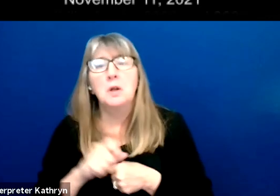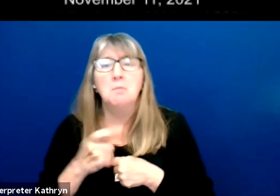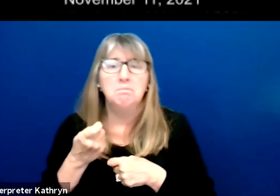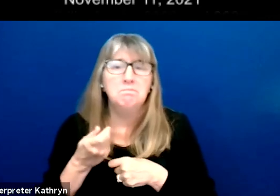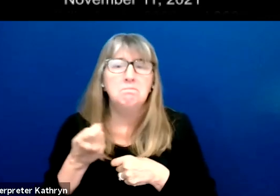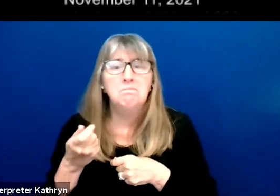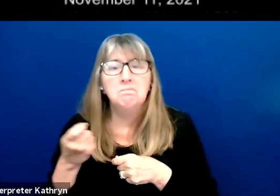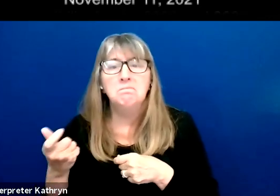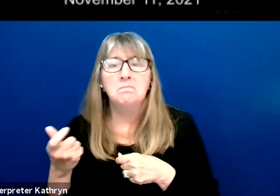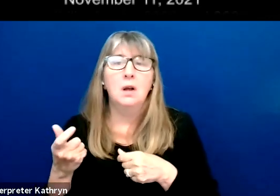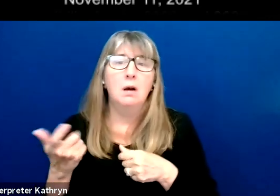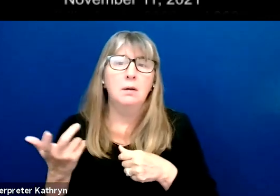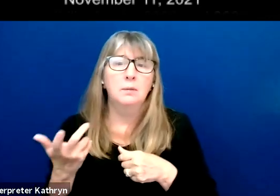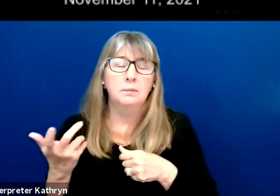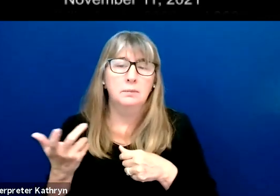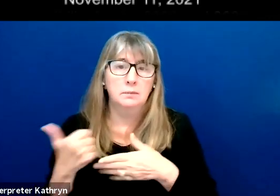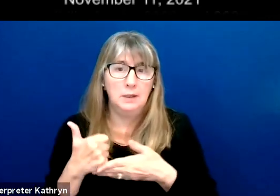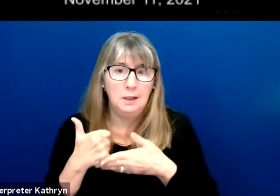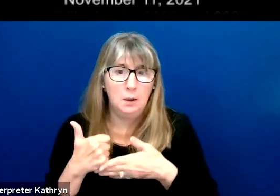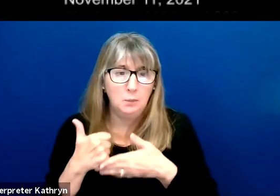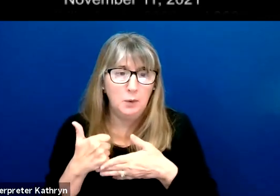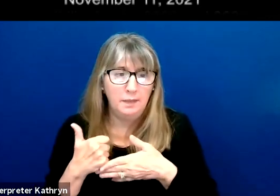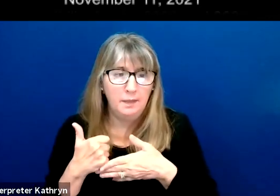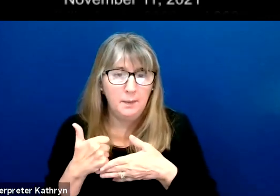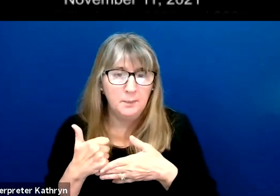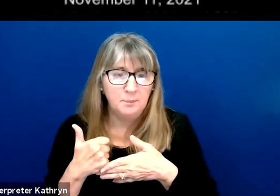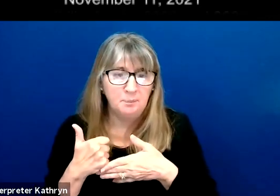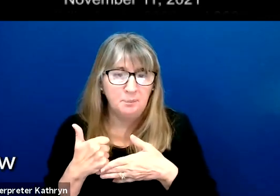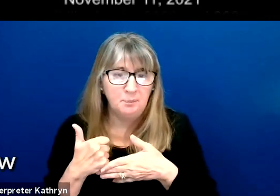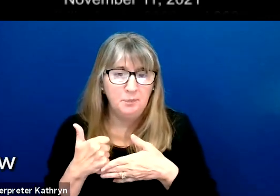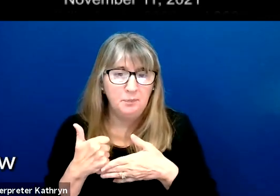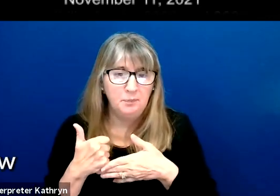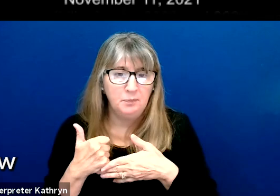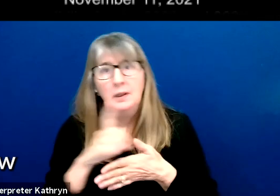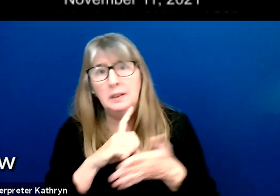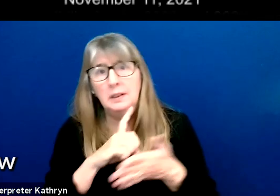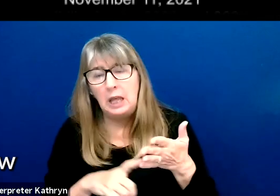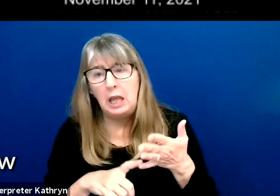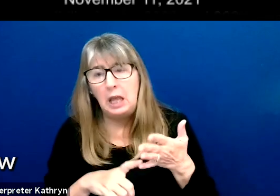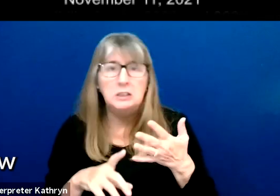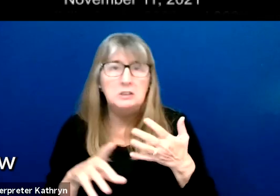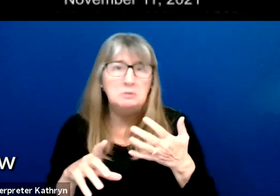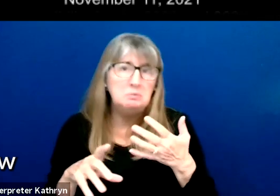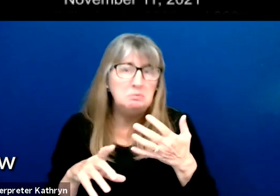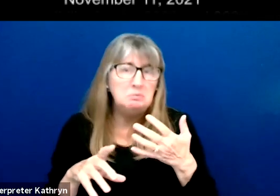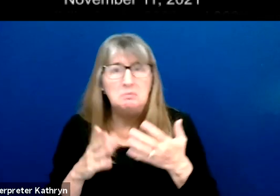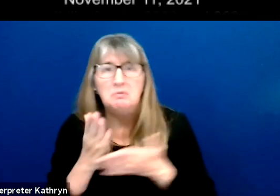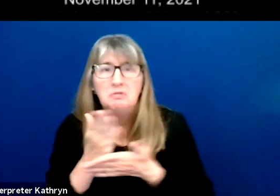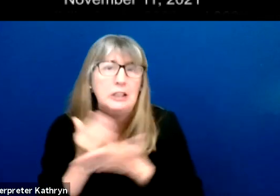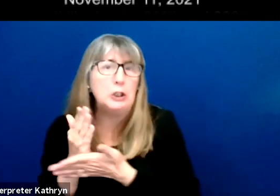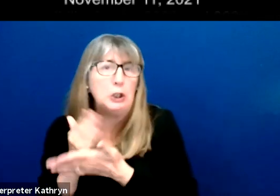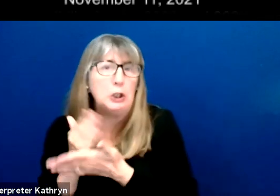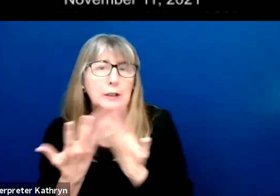was helping to sort of design features and interface elements, and